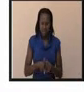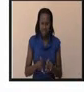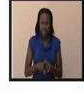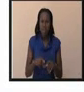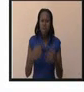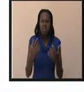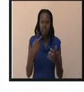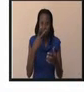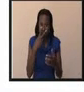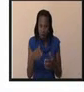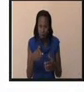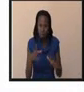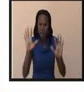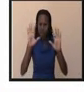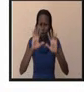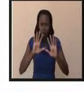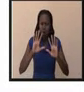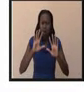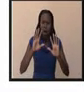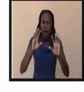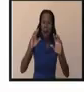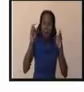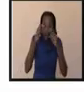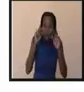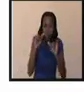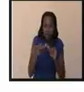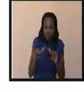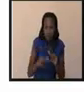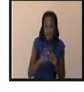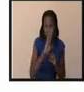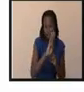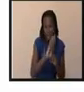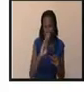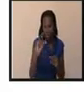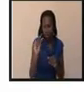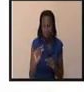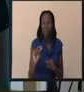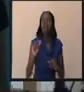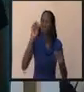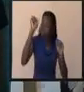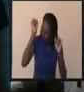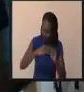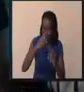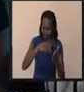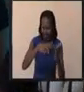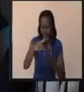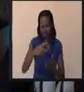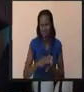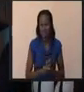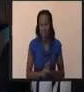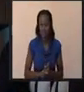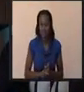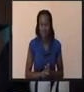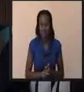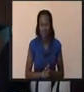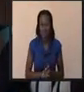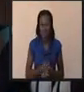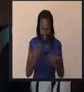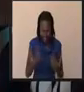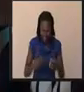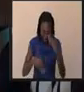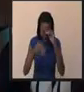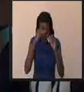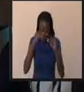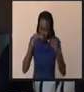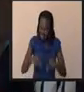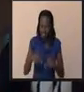been an albino amongst this? This one, of course. Of course you got it. You know, I actually learned a lot